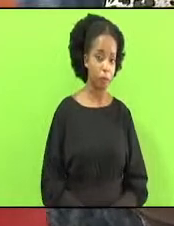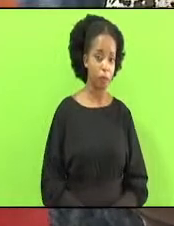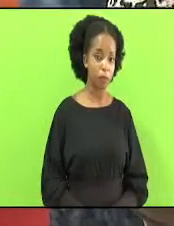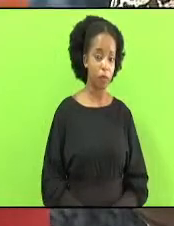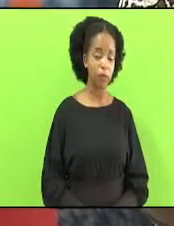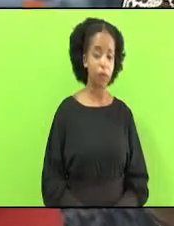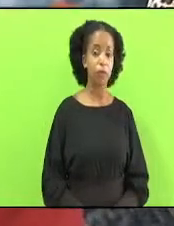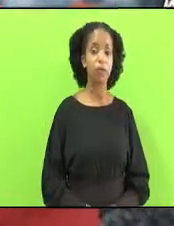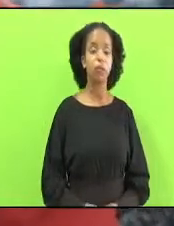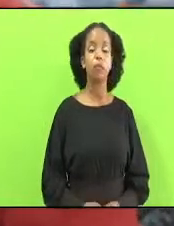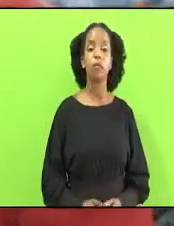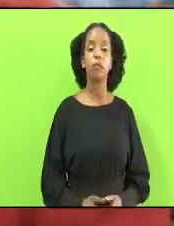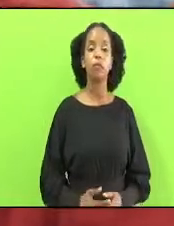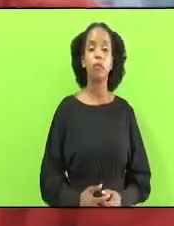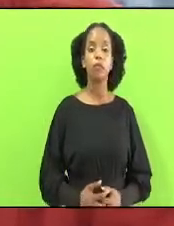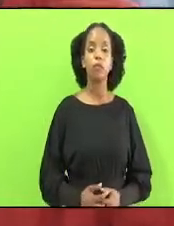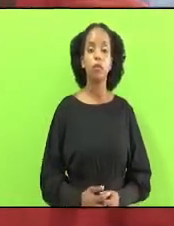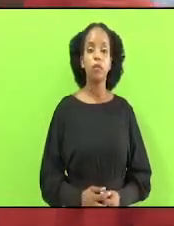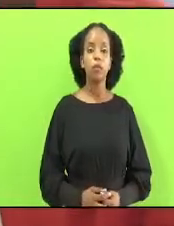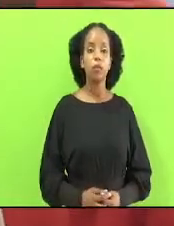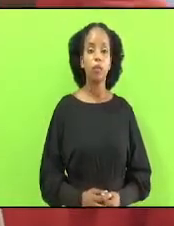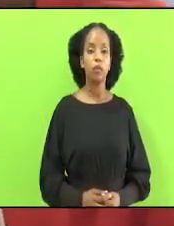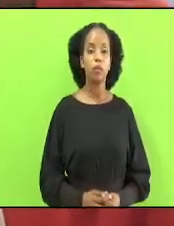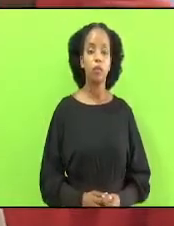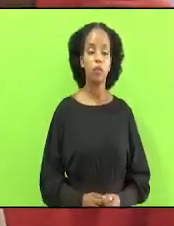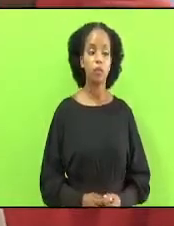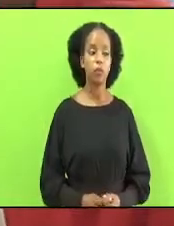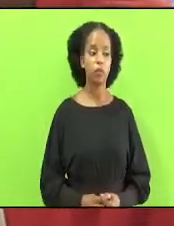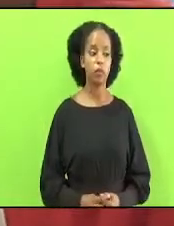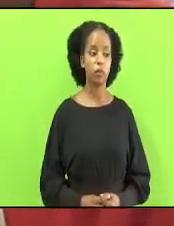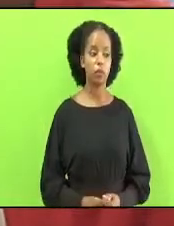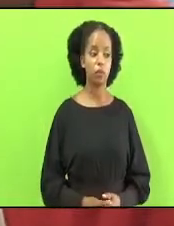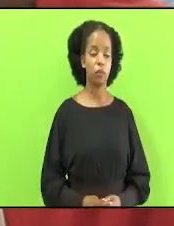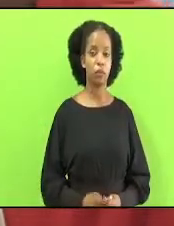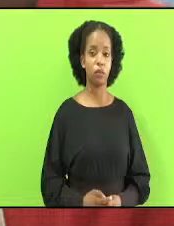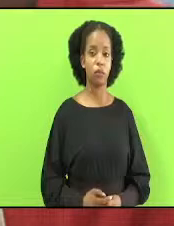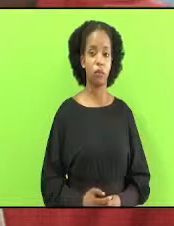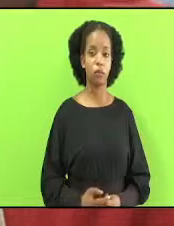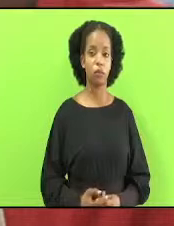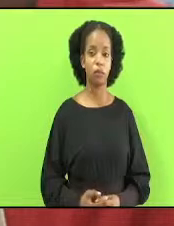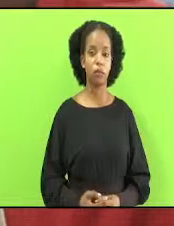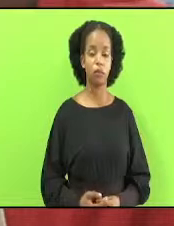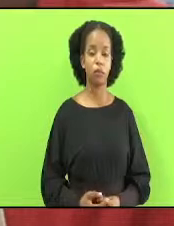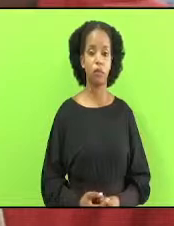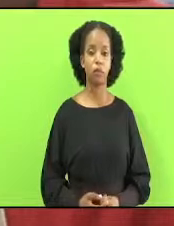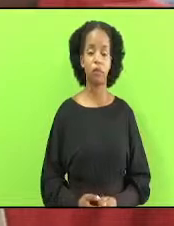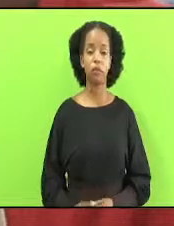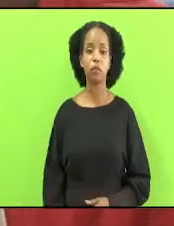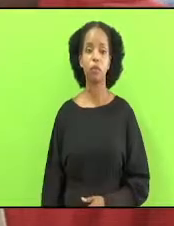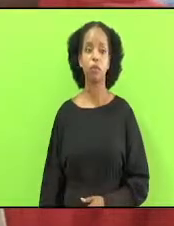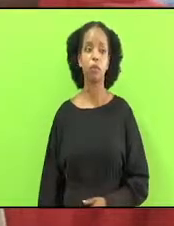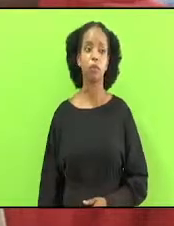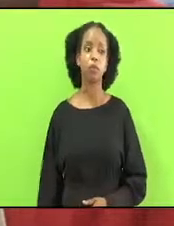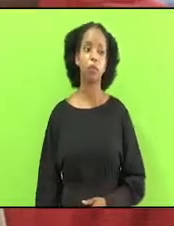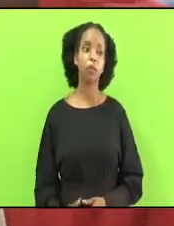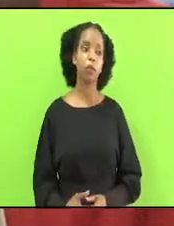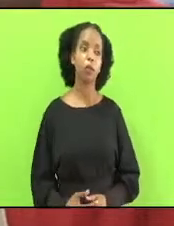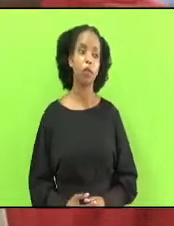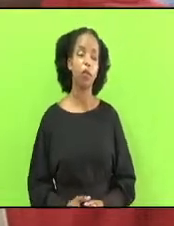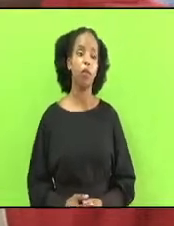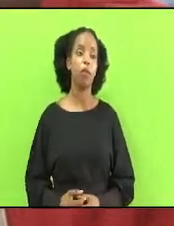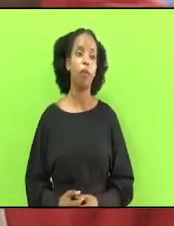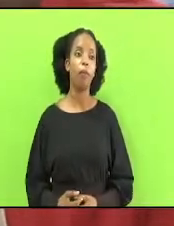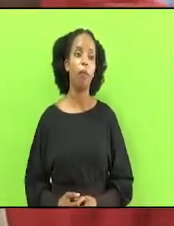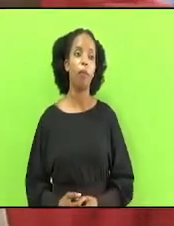re bua ka eng le gore e bereka yang ntlha e nngwe gape baetapele go gore re batla gore re